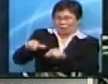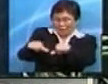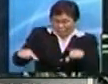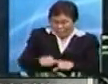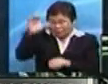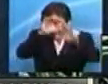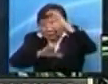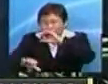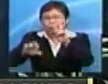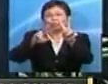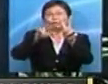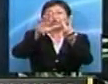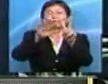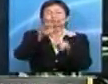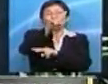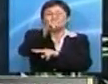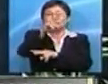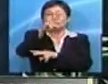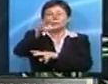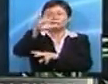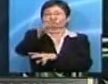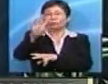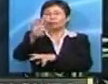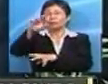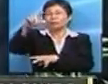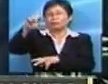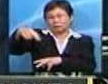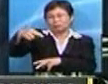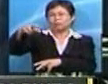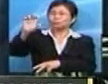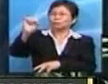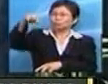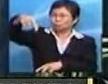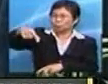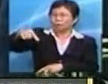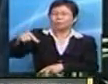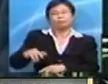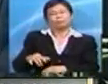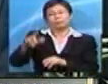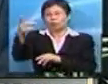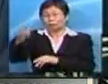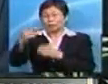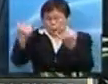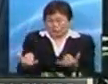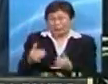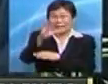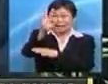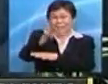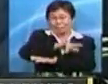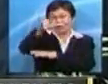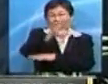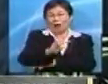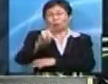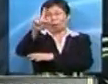today is 254,000 square kilometres. Today, 9 military aircraft and 1